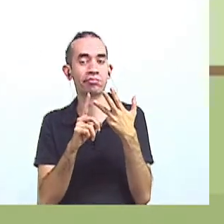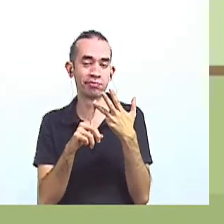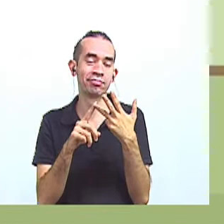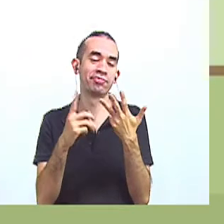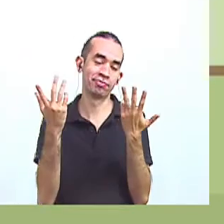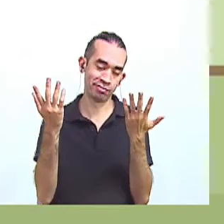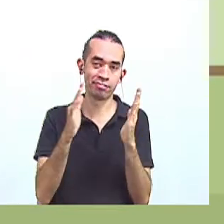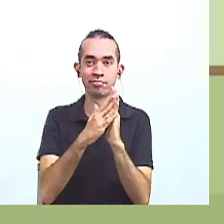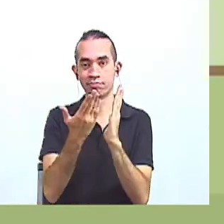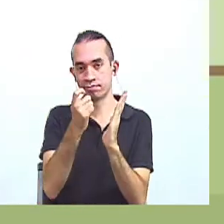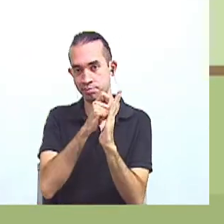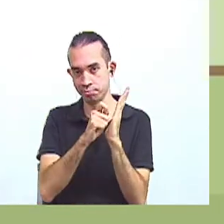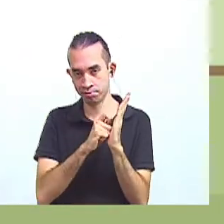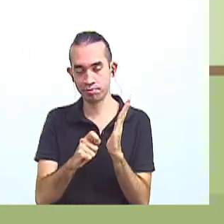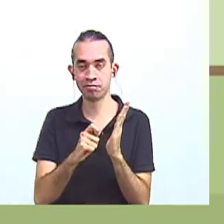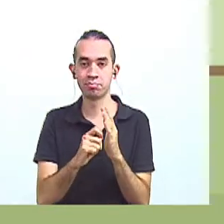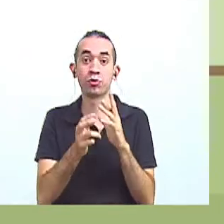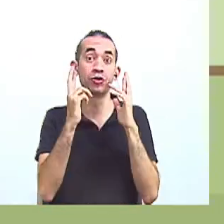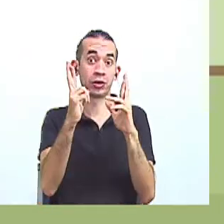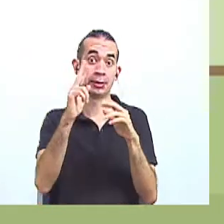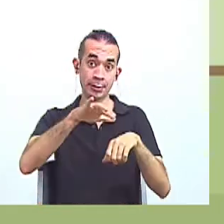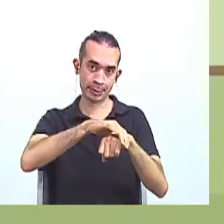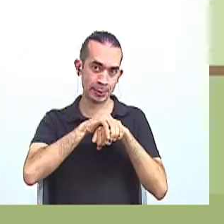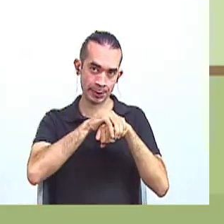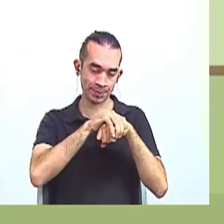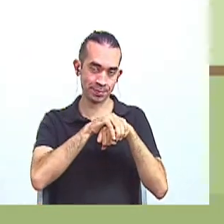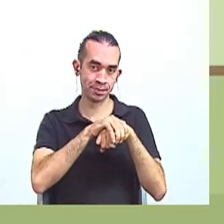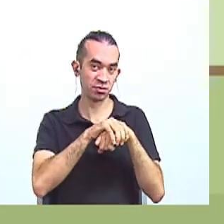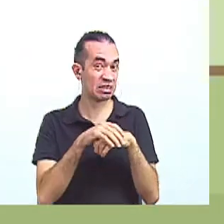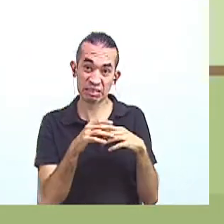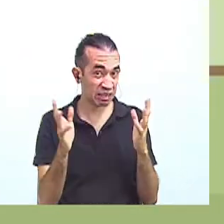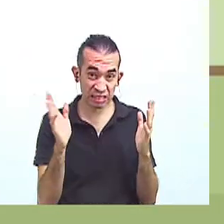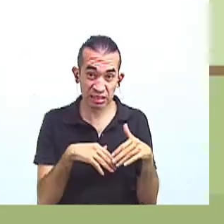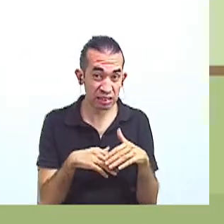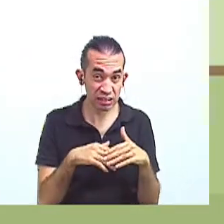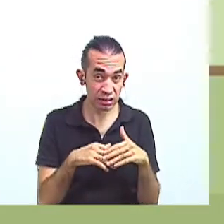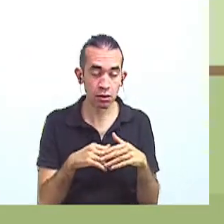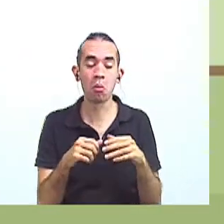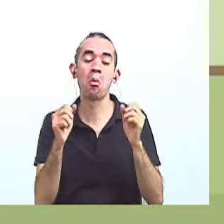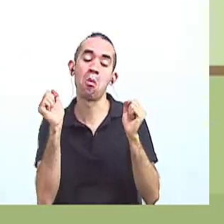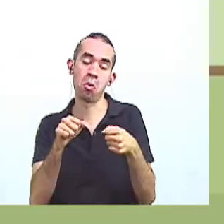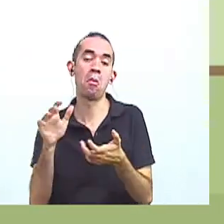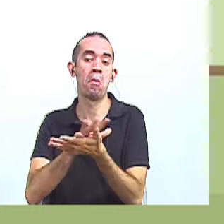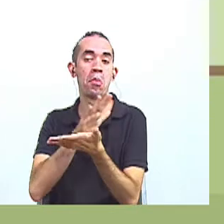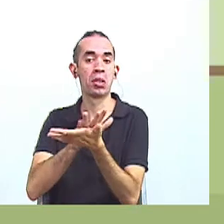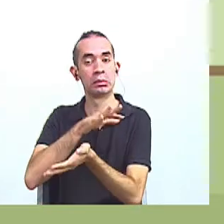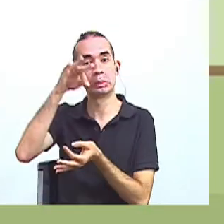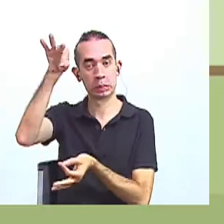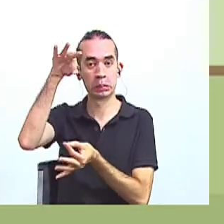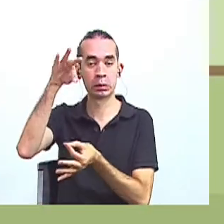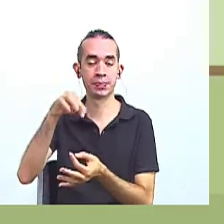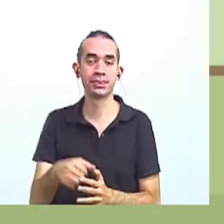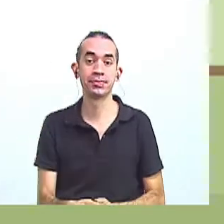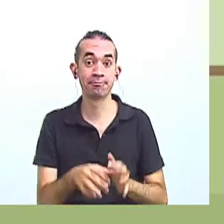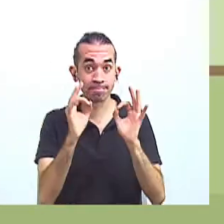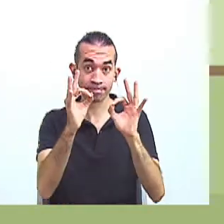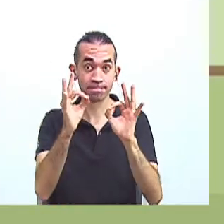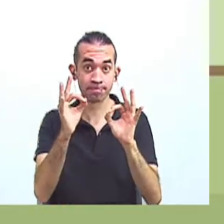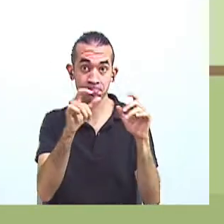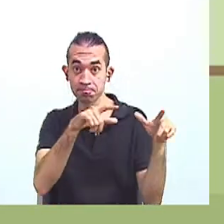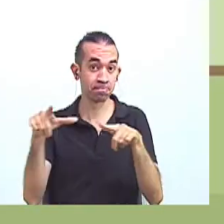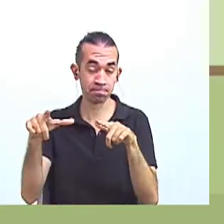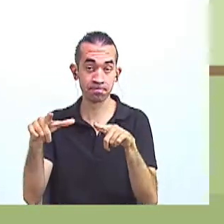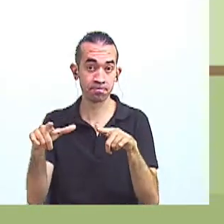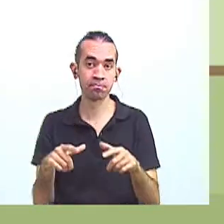a notebook, hopefully the English notebook. If not, you can use some paper. All right? Are you ready?